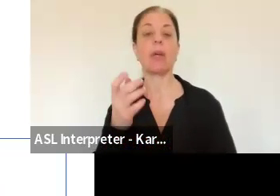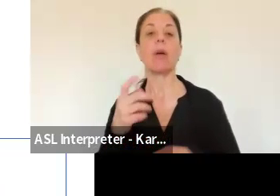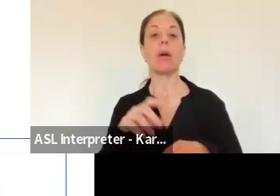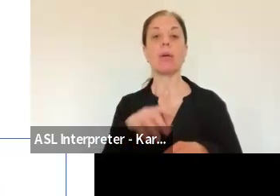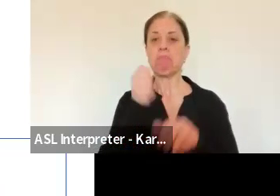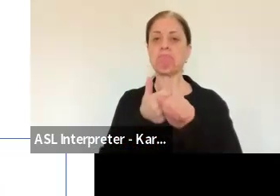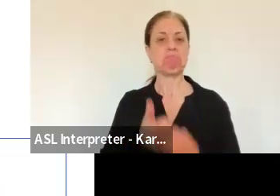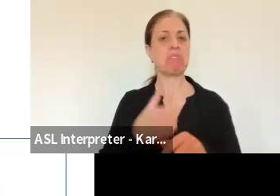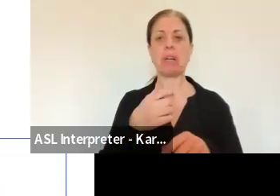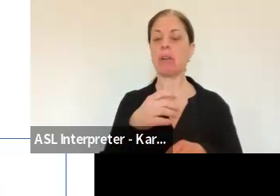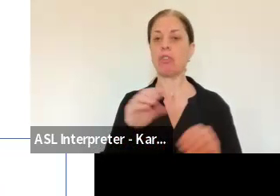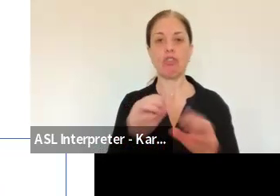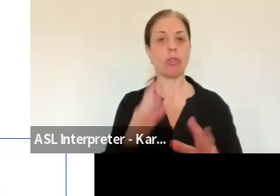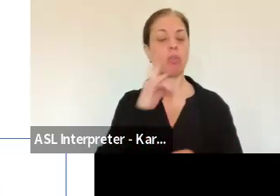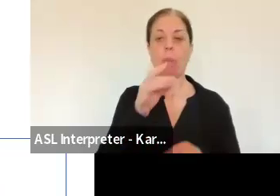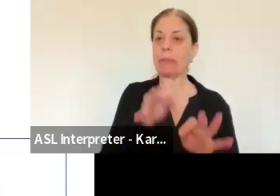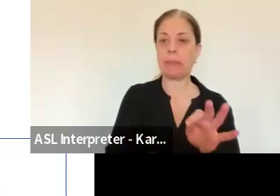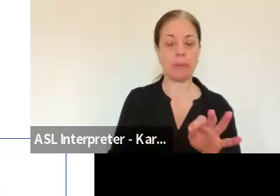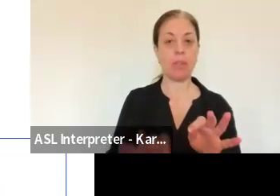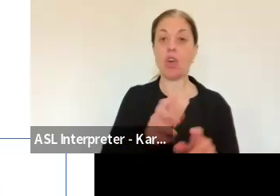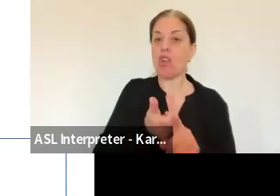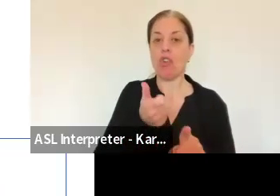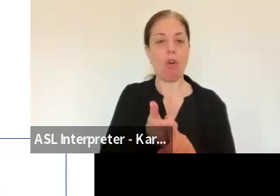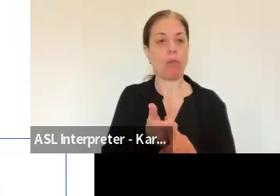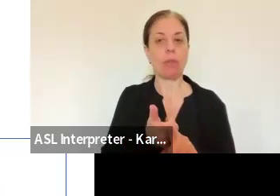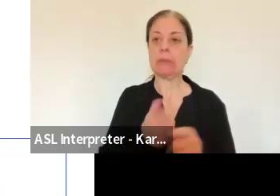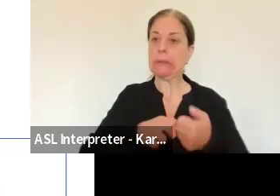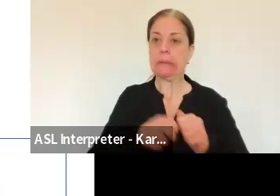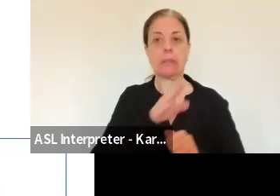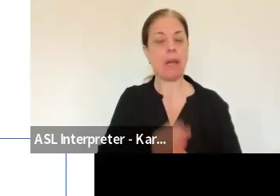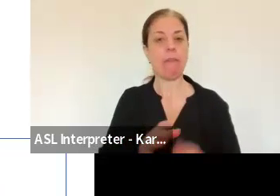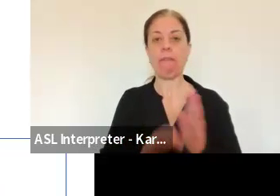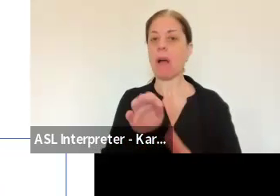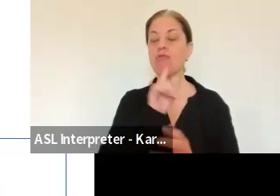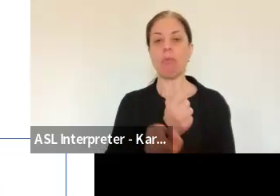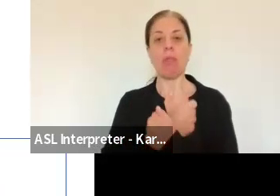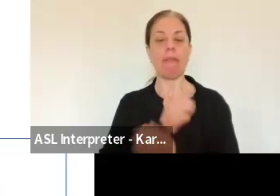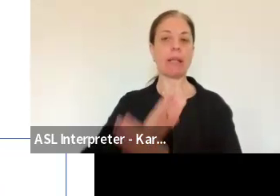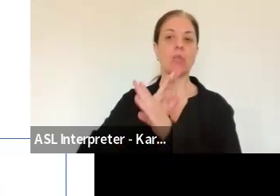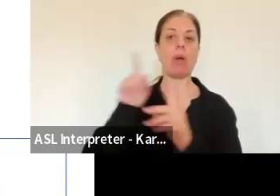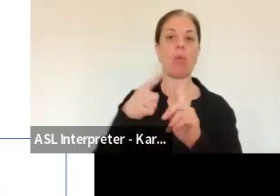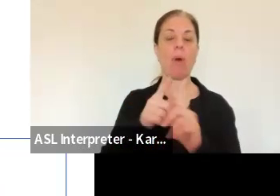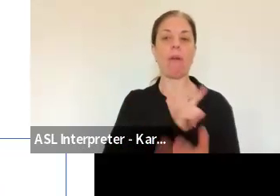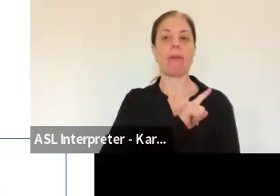isn't going to be as simple, and Delilah's own affliction, to never find true love, gets in the way when she falls for the girl that she's trying to